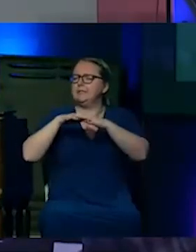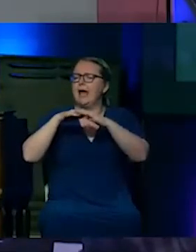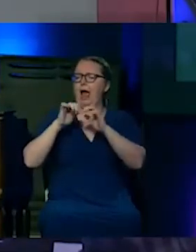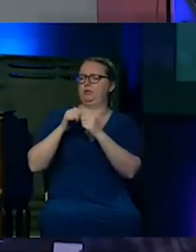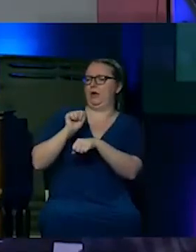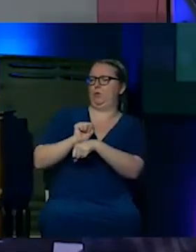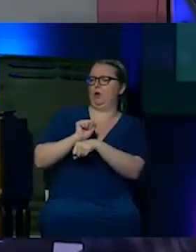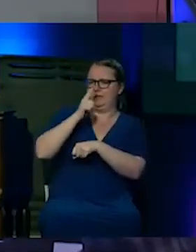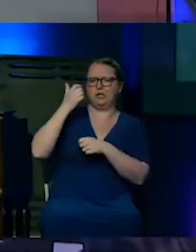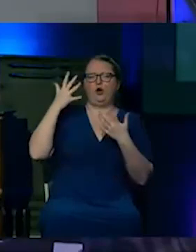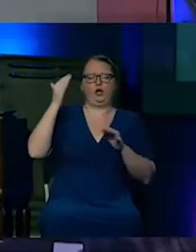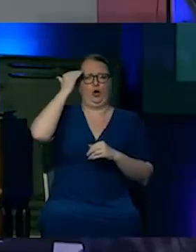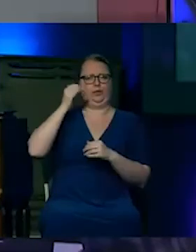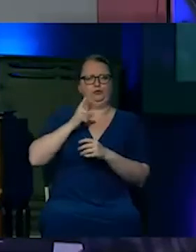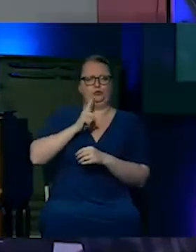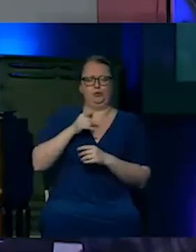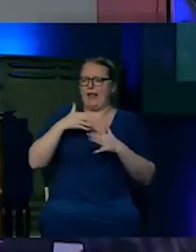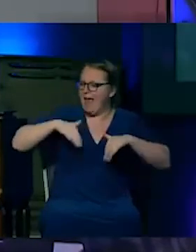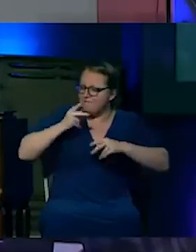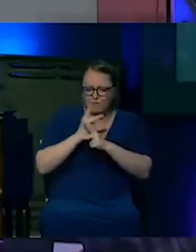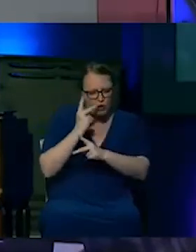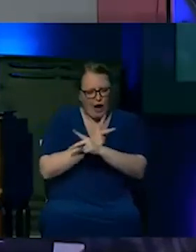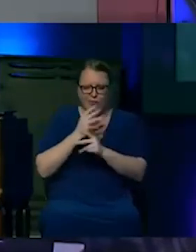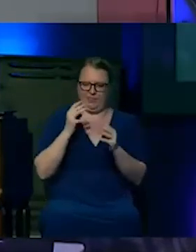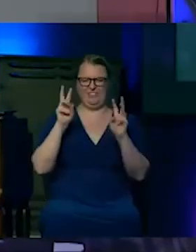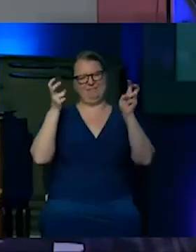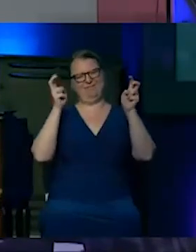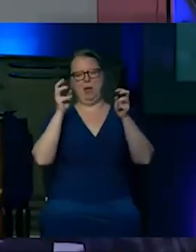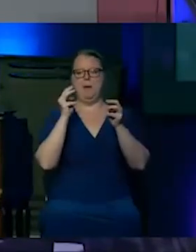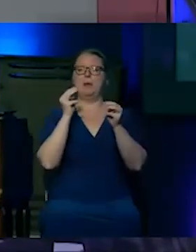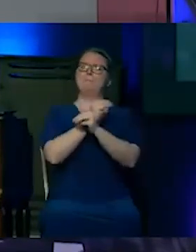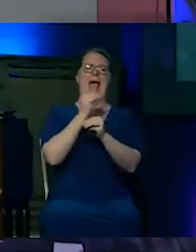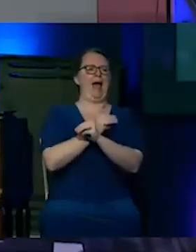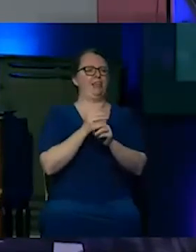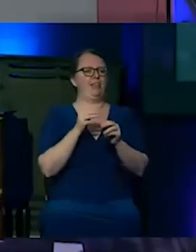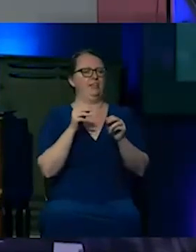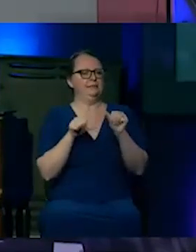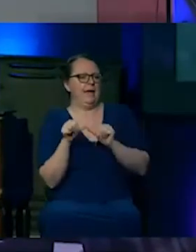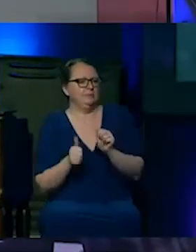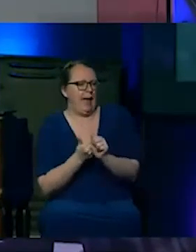already know is true, but I haven't figured out the, like, the math, as I like to say. So